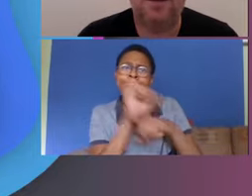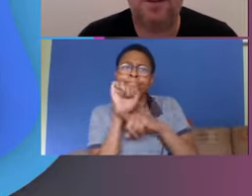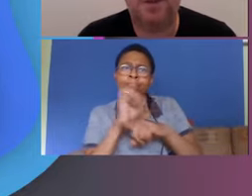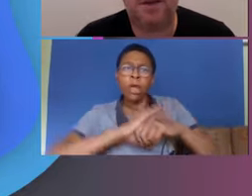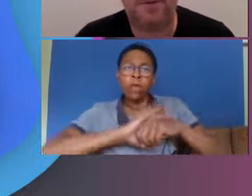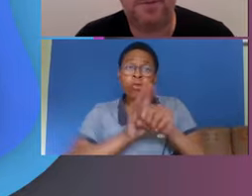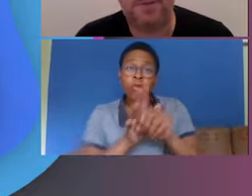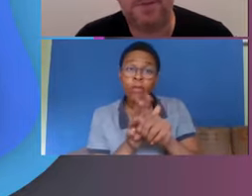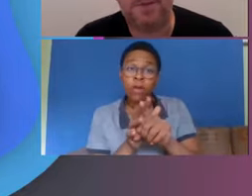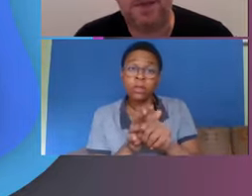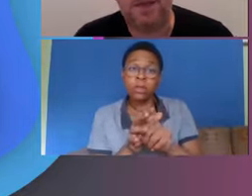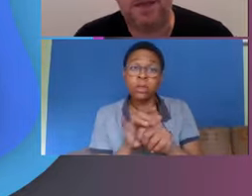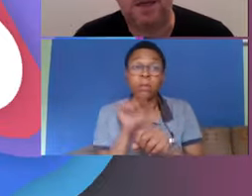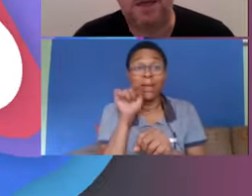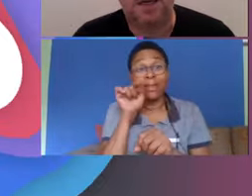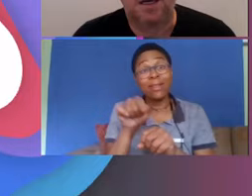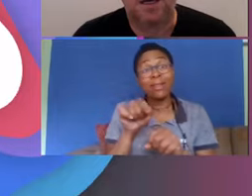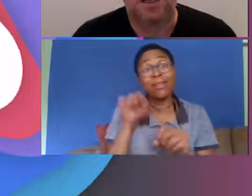our YouTube channel.